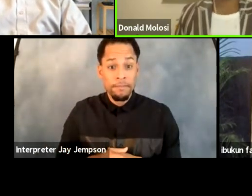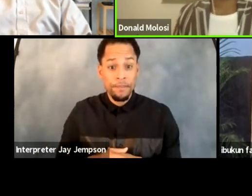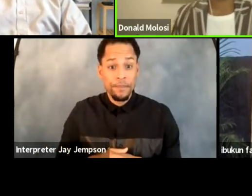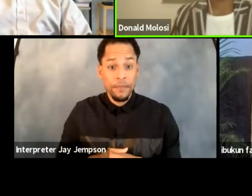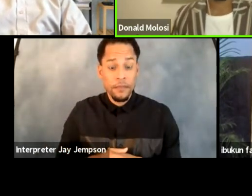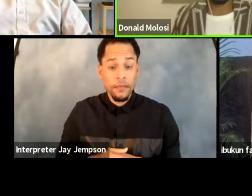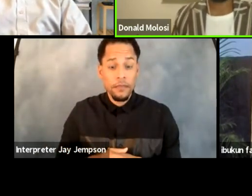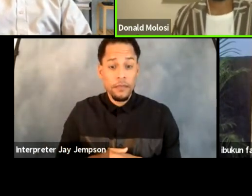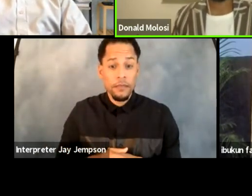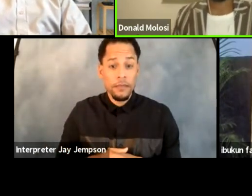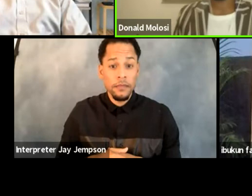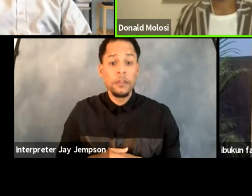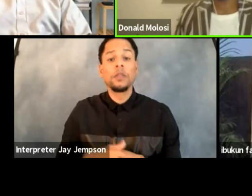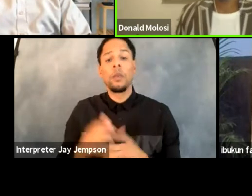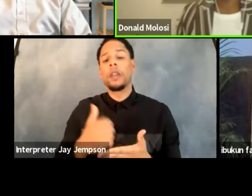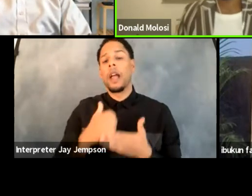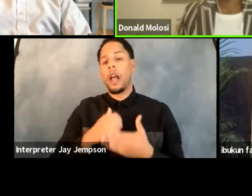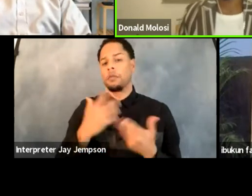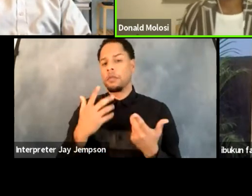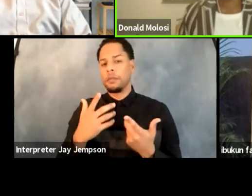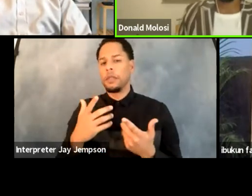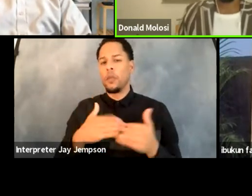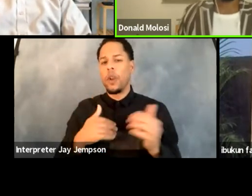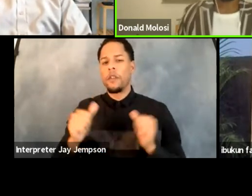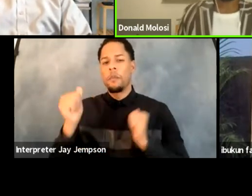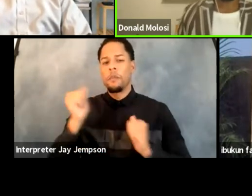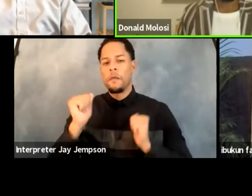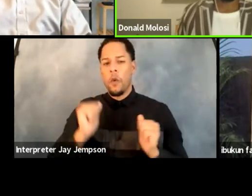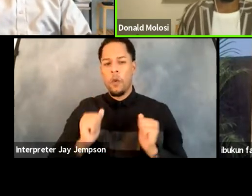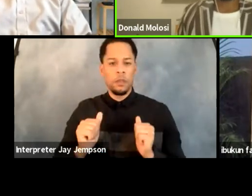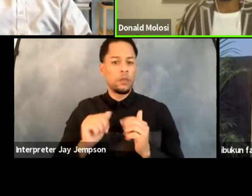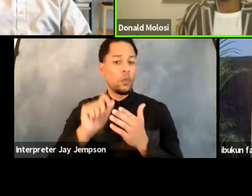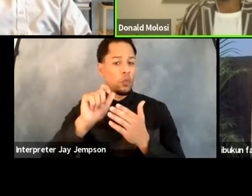better dramaturgical direction. So that's kind of my